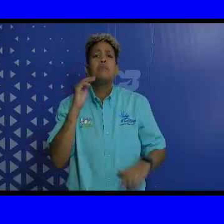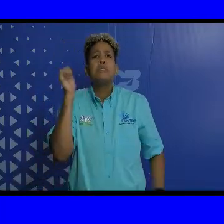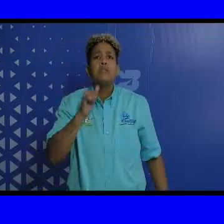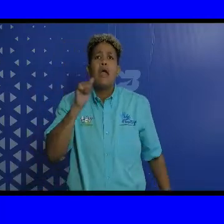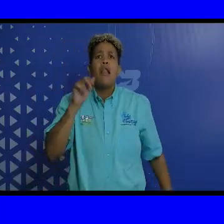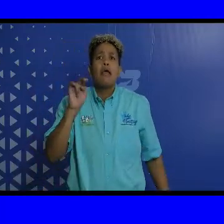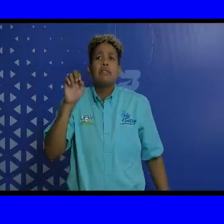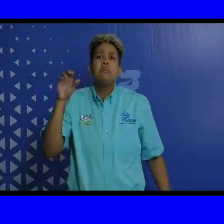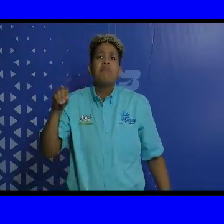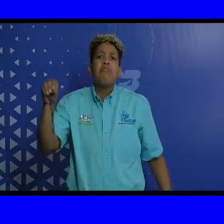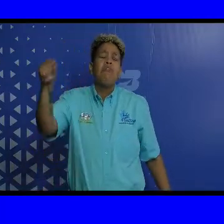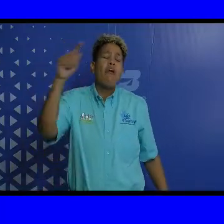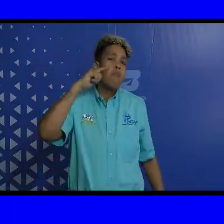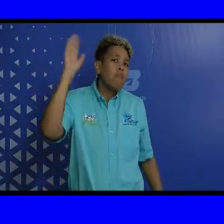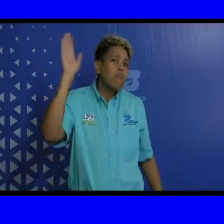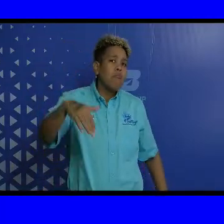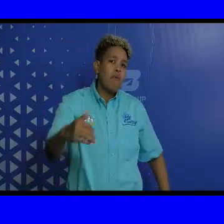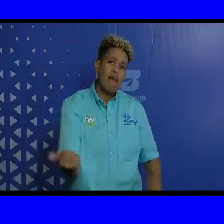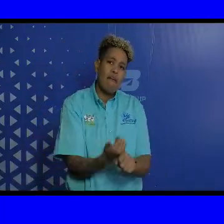day in the field.